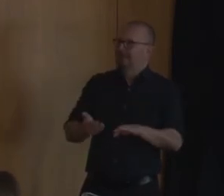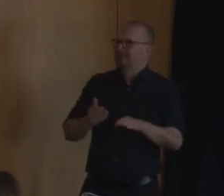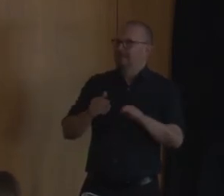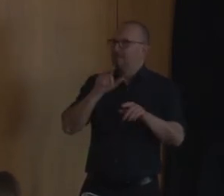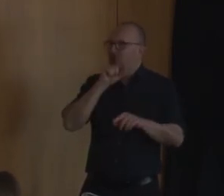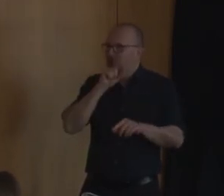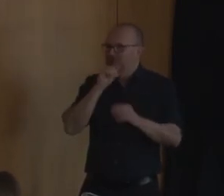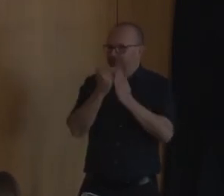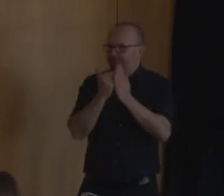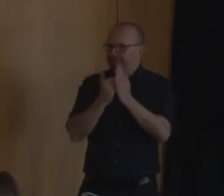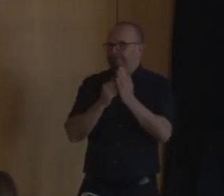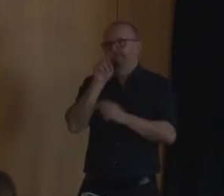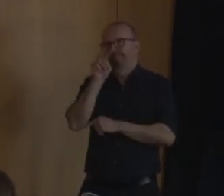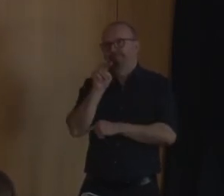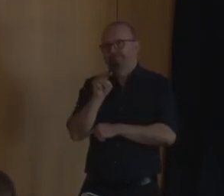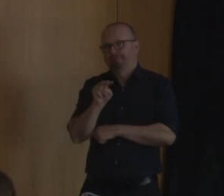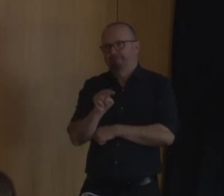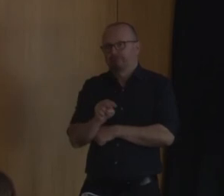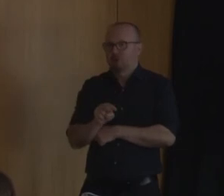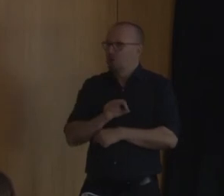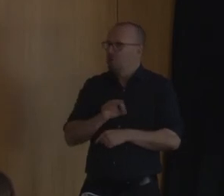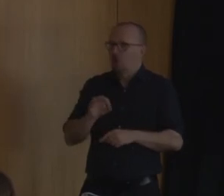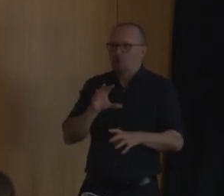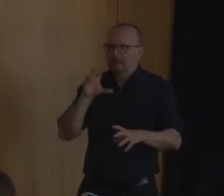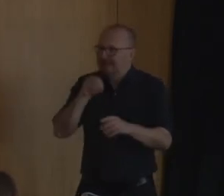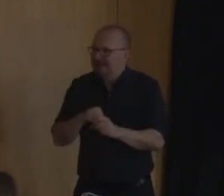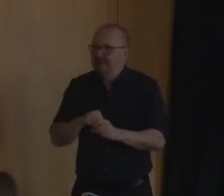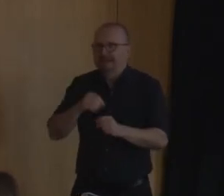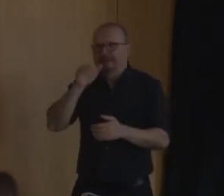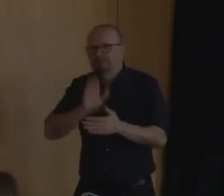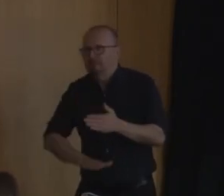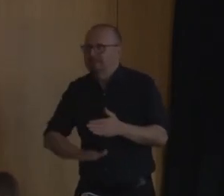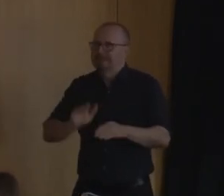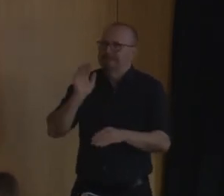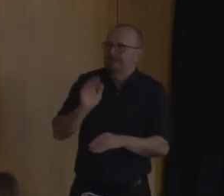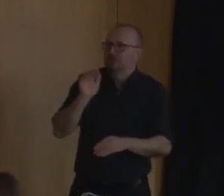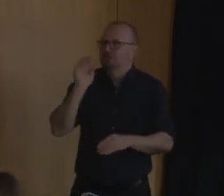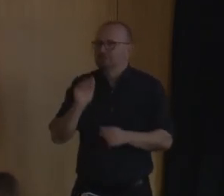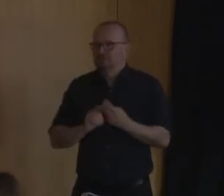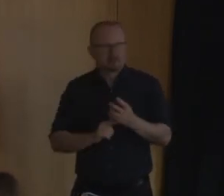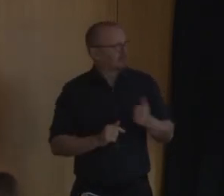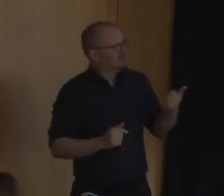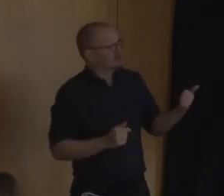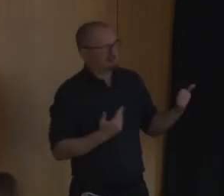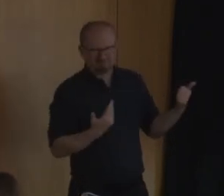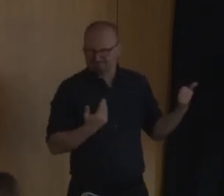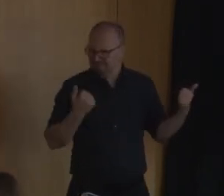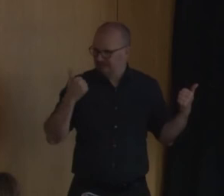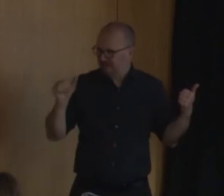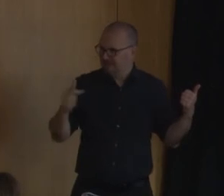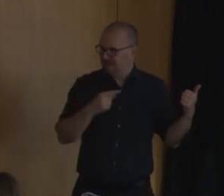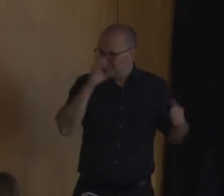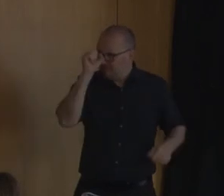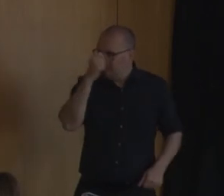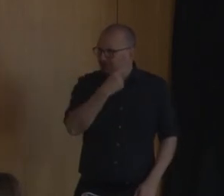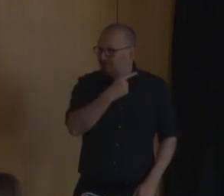immersion, no audience participation, no physicality, no senses. I'll leave you to decide which is more effective in terms of memorability and